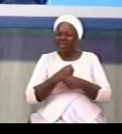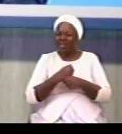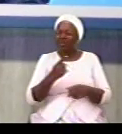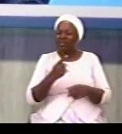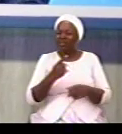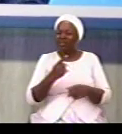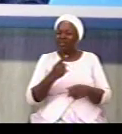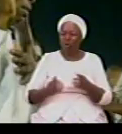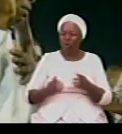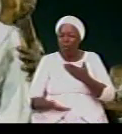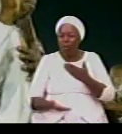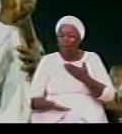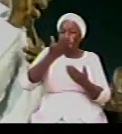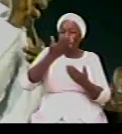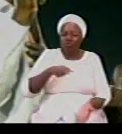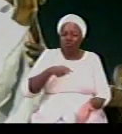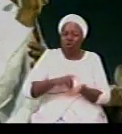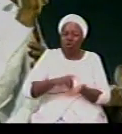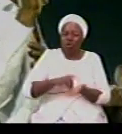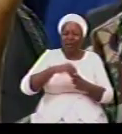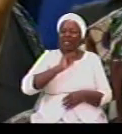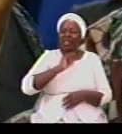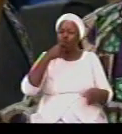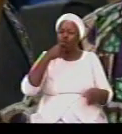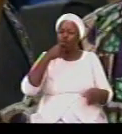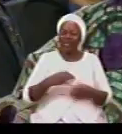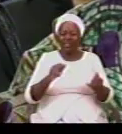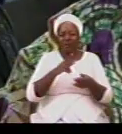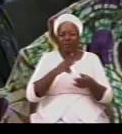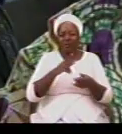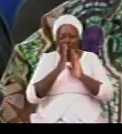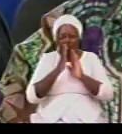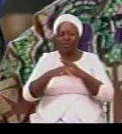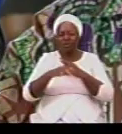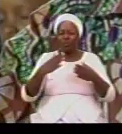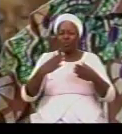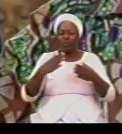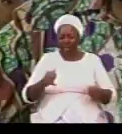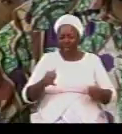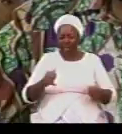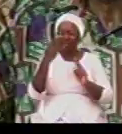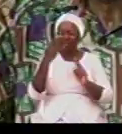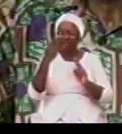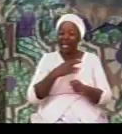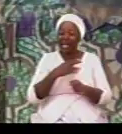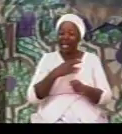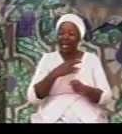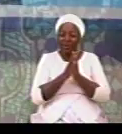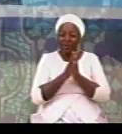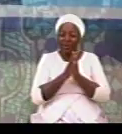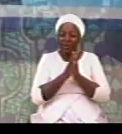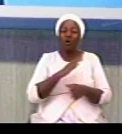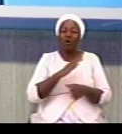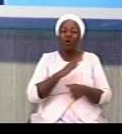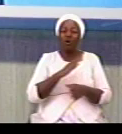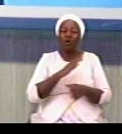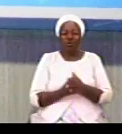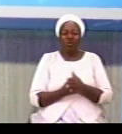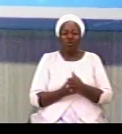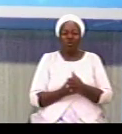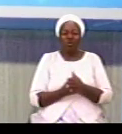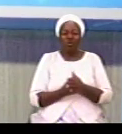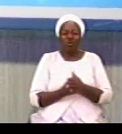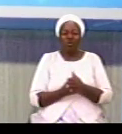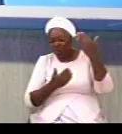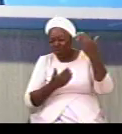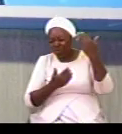in Jesus' name. And I pray that all the anxiety and all the worry and all the fear, as if life